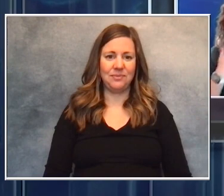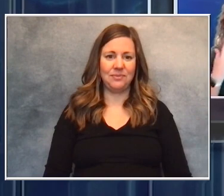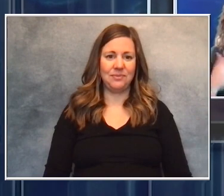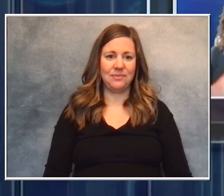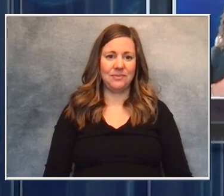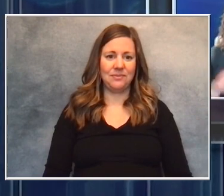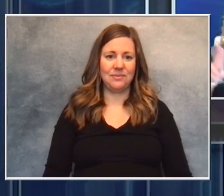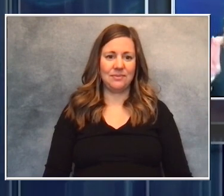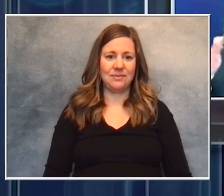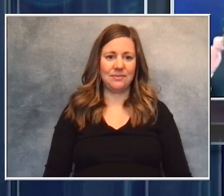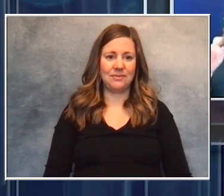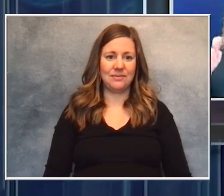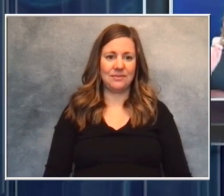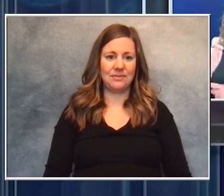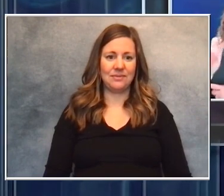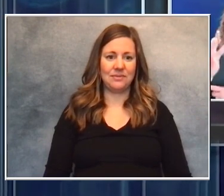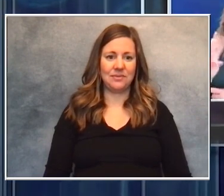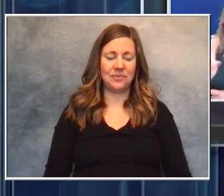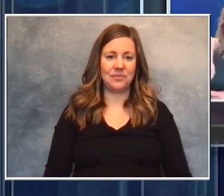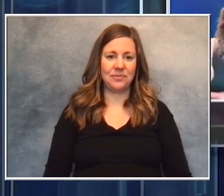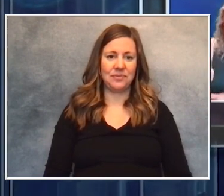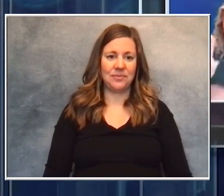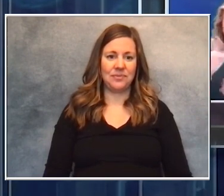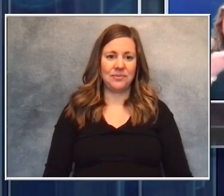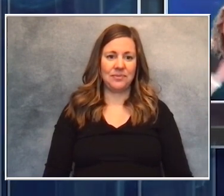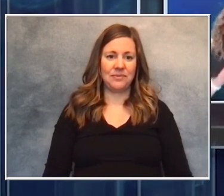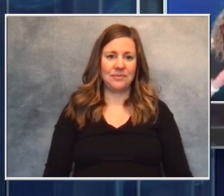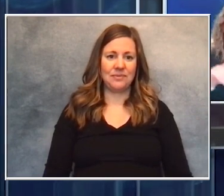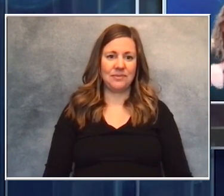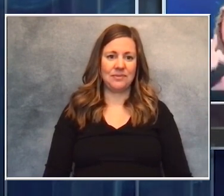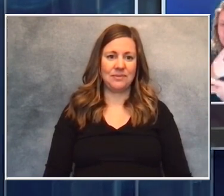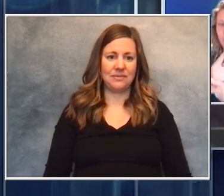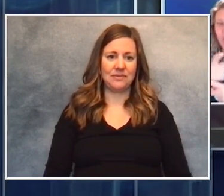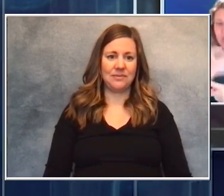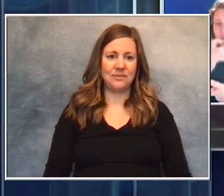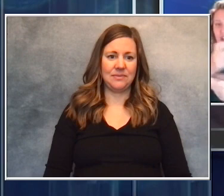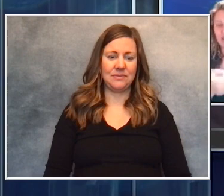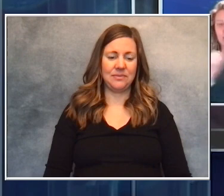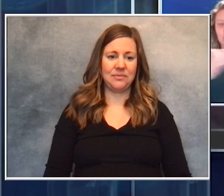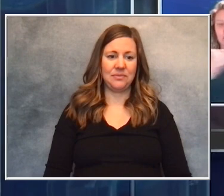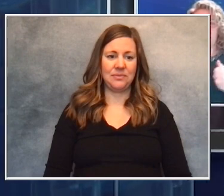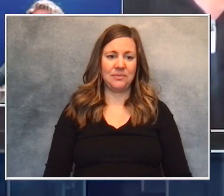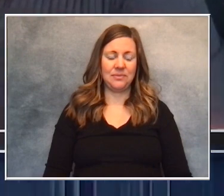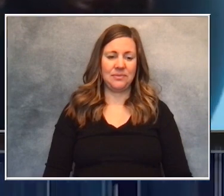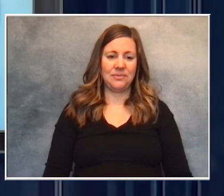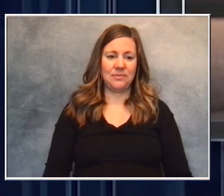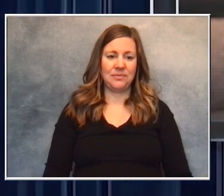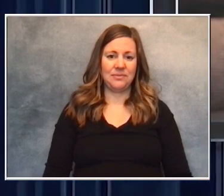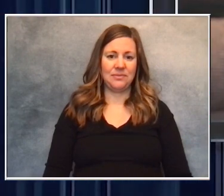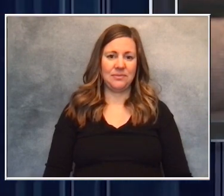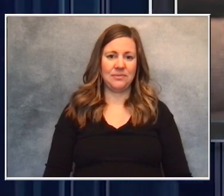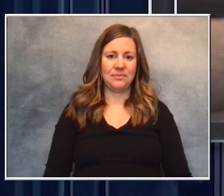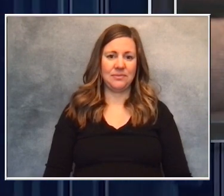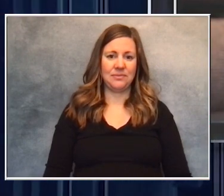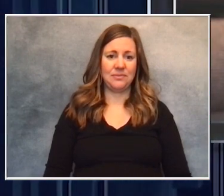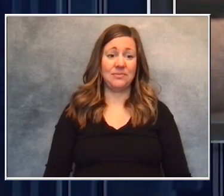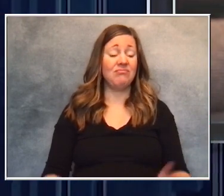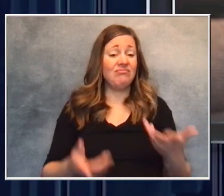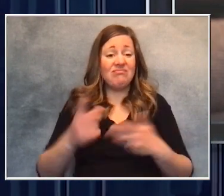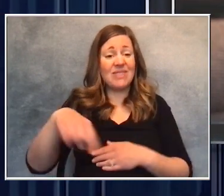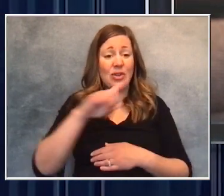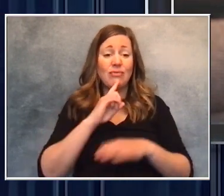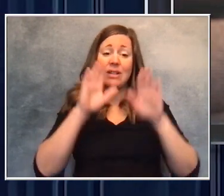Unit 61, the doctors, the care, everything, it didn't just save my life, it saved my family's life. They are an amazing